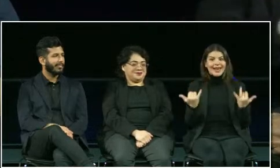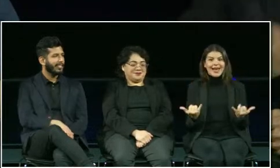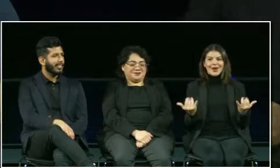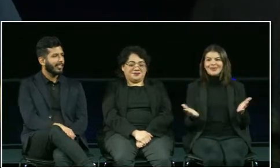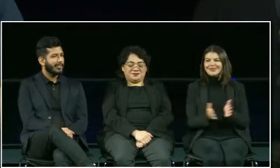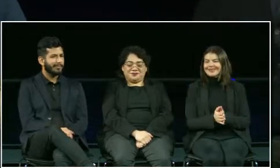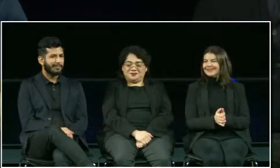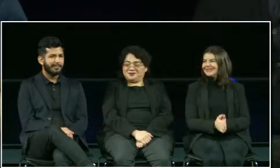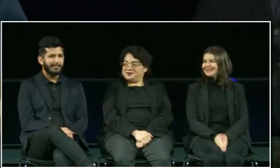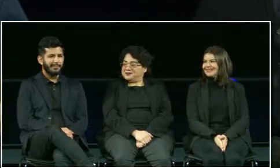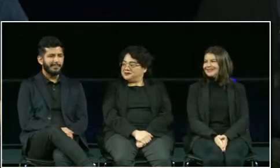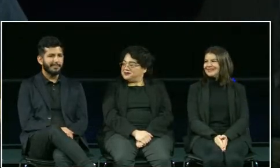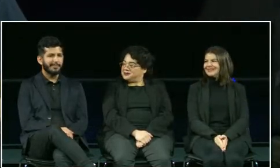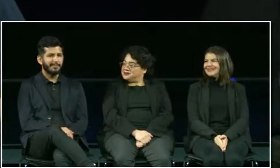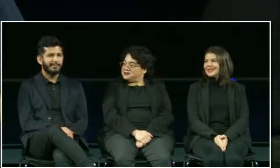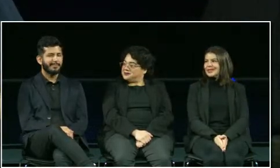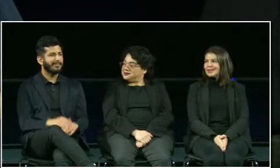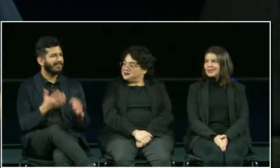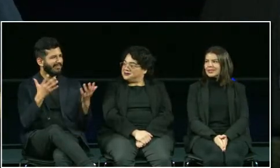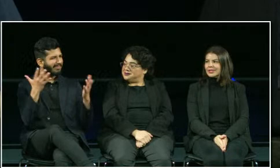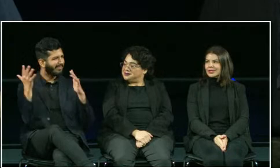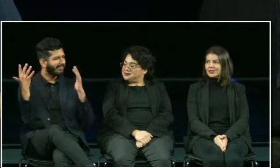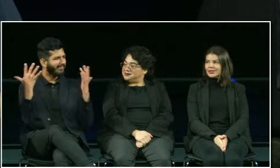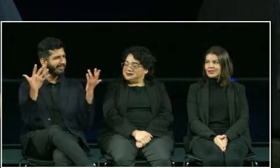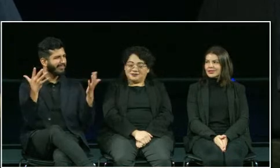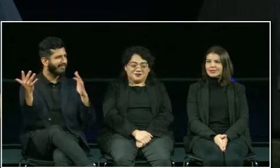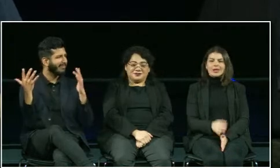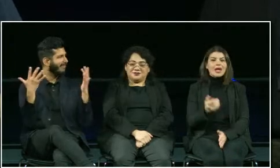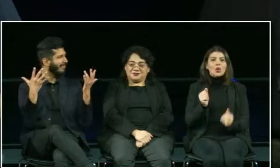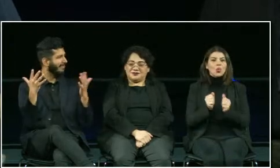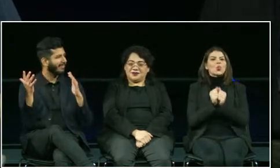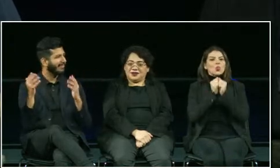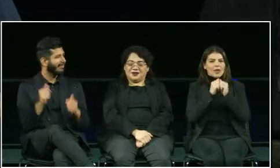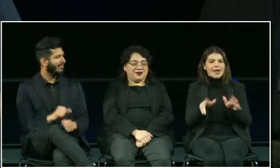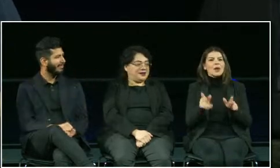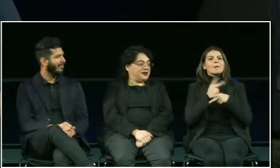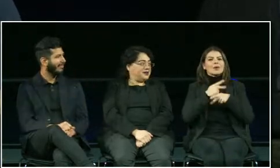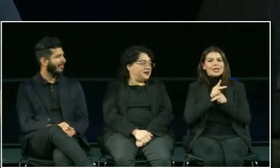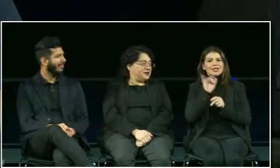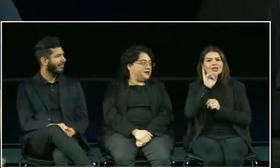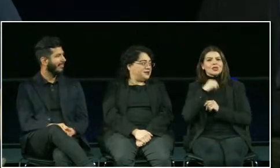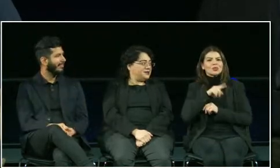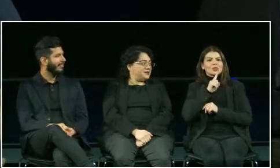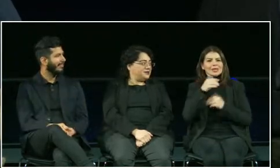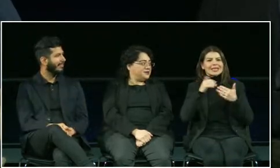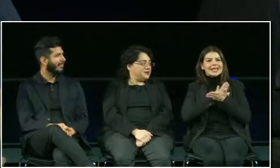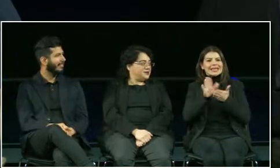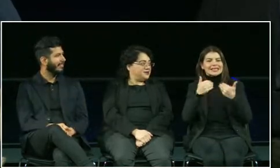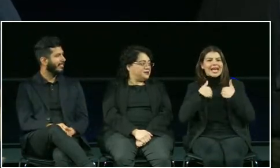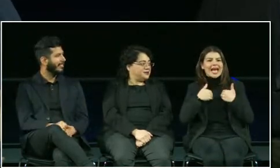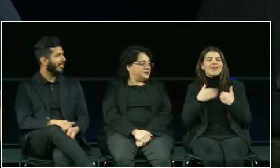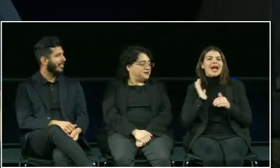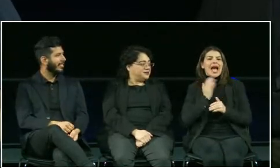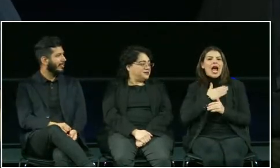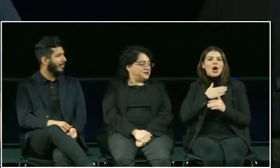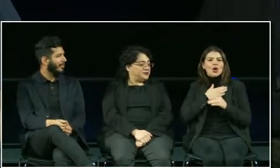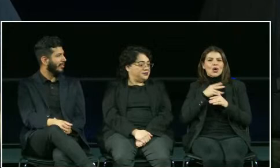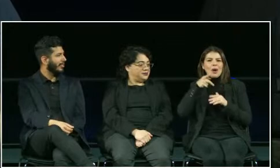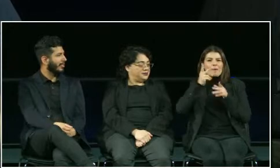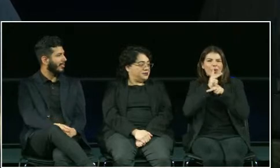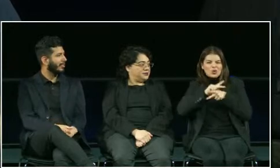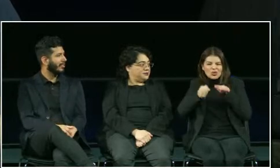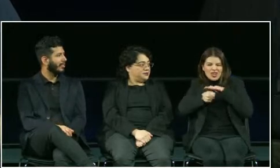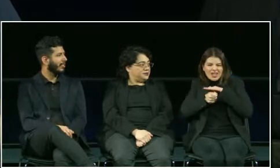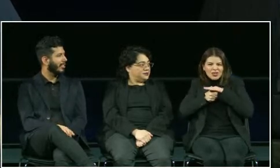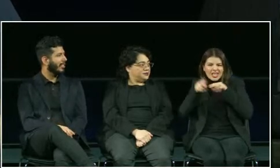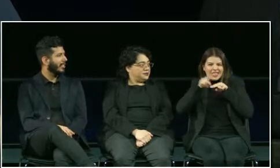And you got production insurance. Yeah, nice production value, and it's nice to have your producer underneath the seats so you can, like,